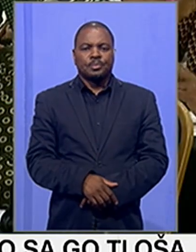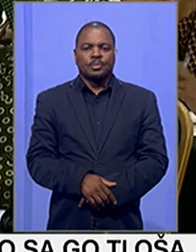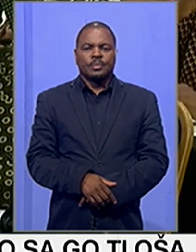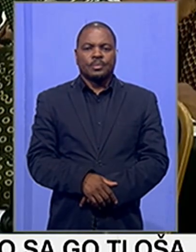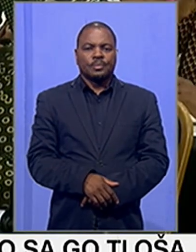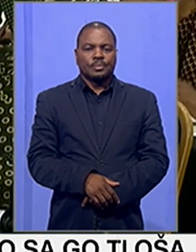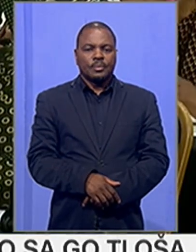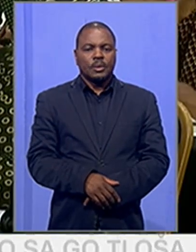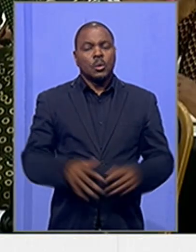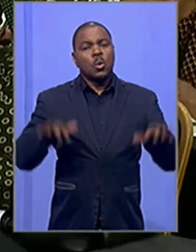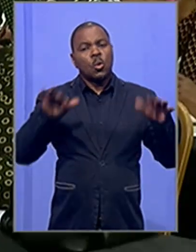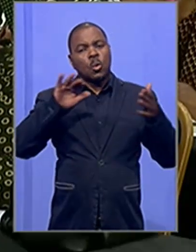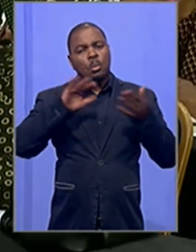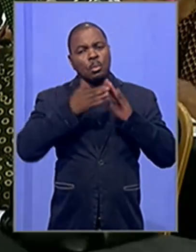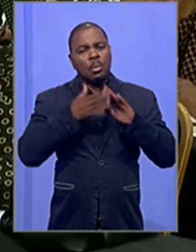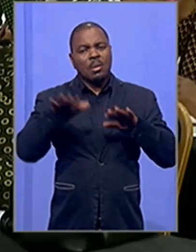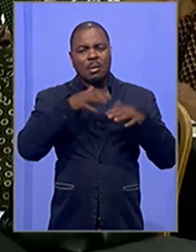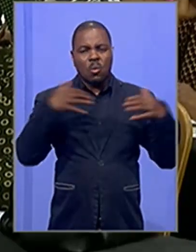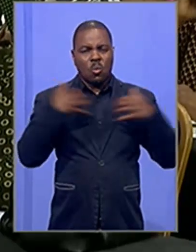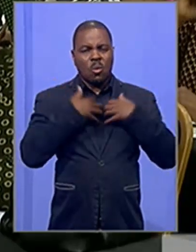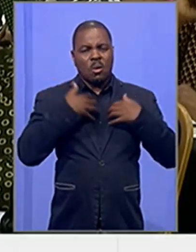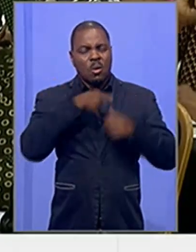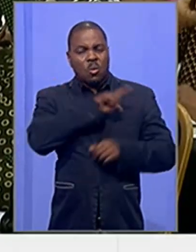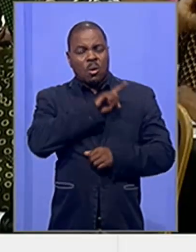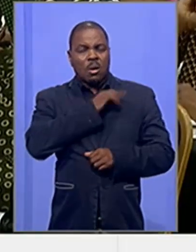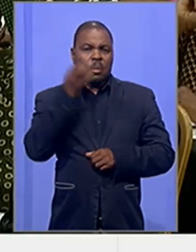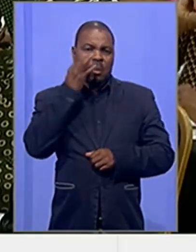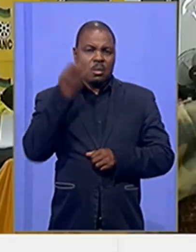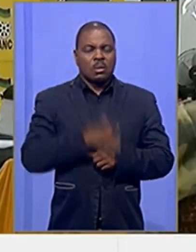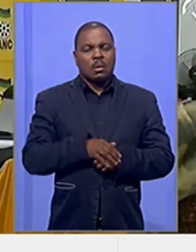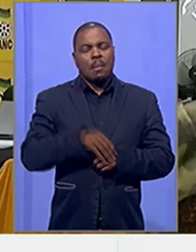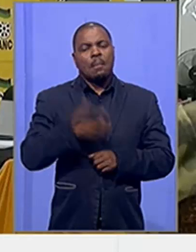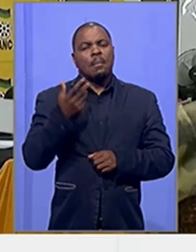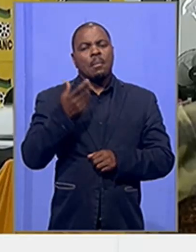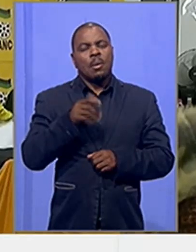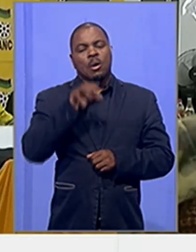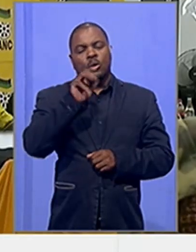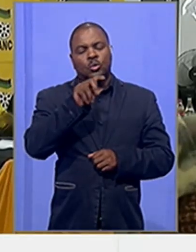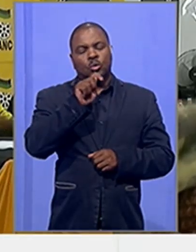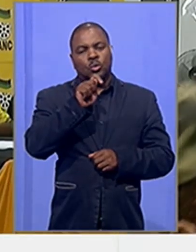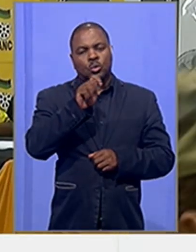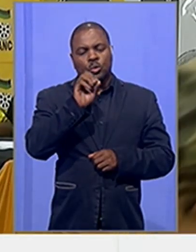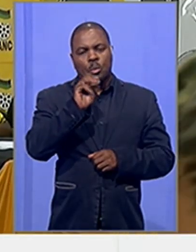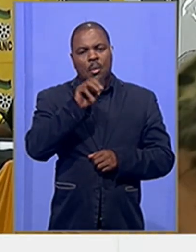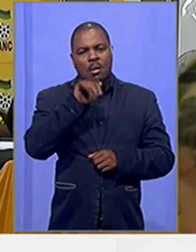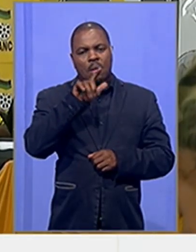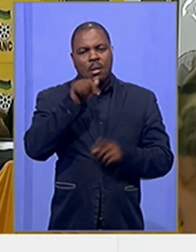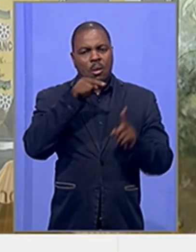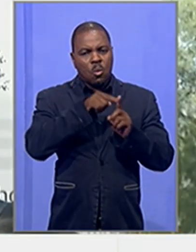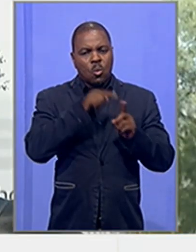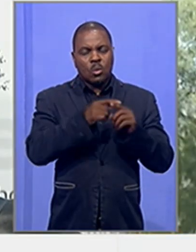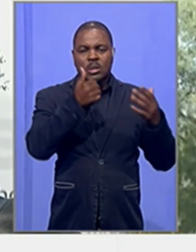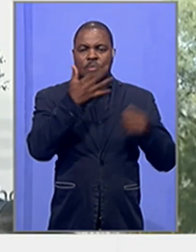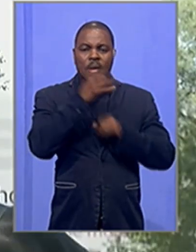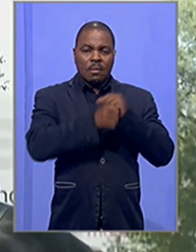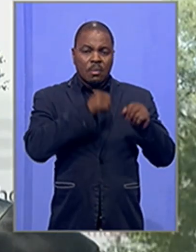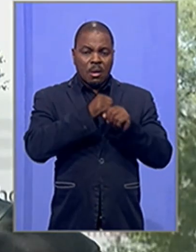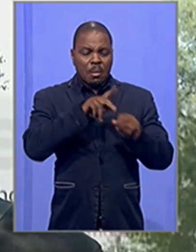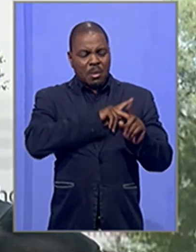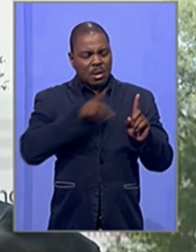badudi ba tshwenyegilego ba re botonakgolo jwa Sisi Ntombela wa mengwaga e 15 ga jwa ba gola ka selo. Bona gore ke